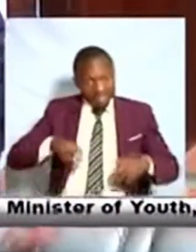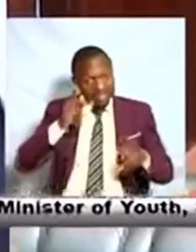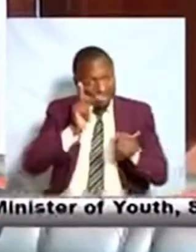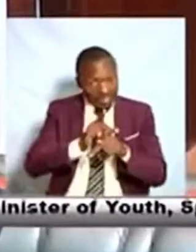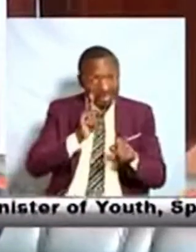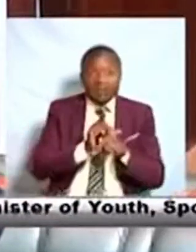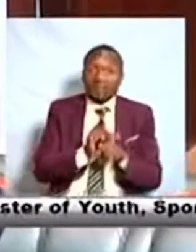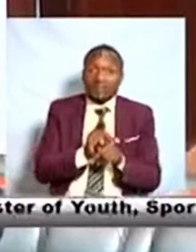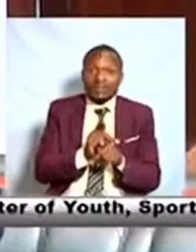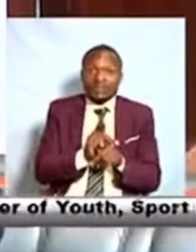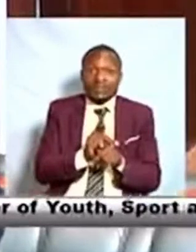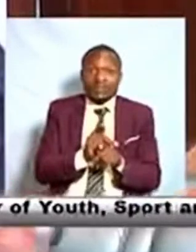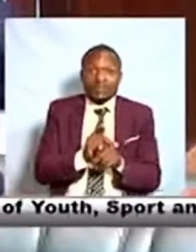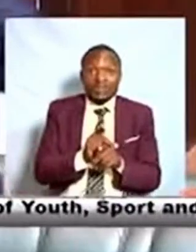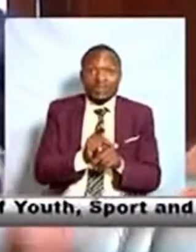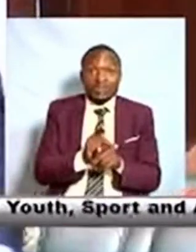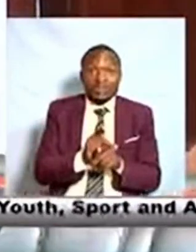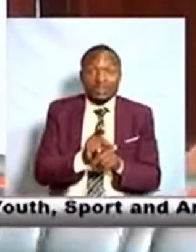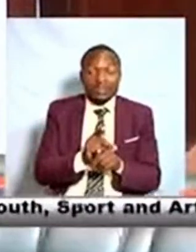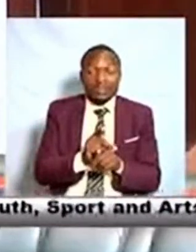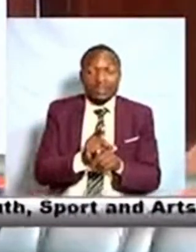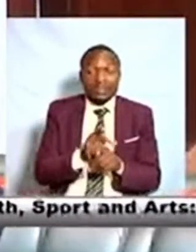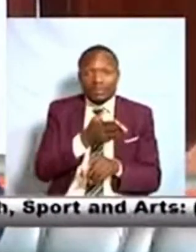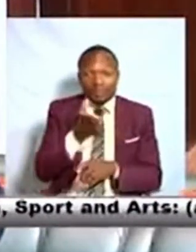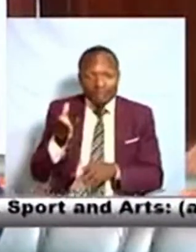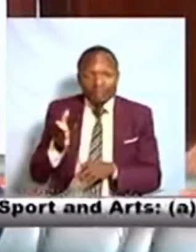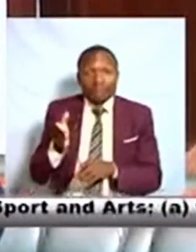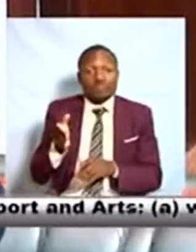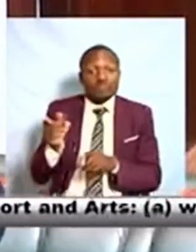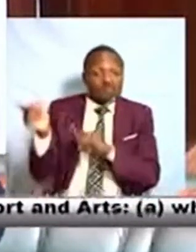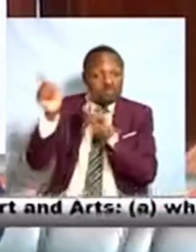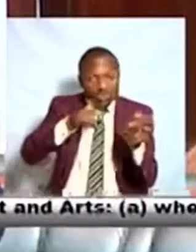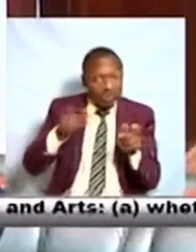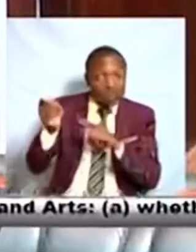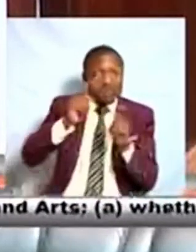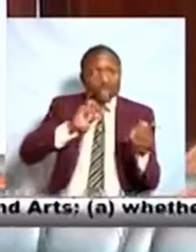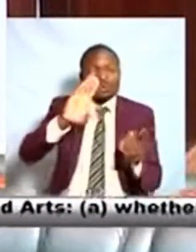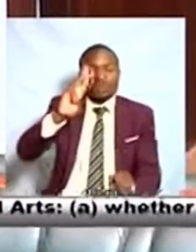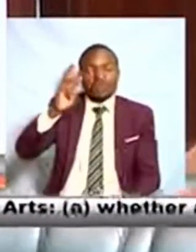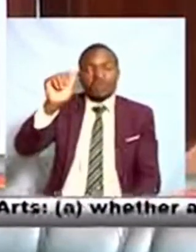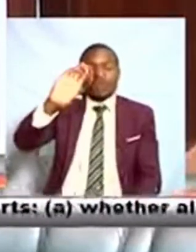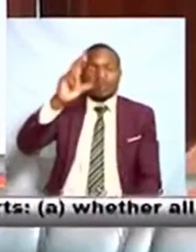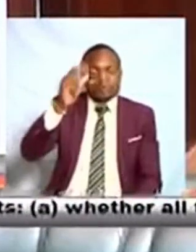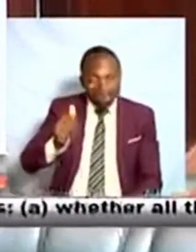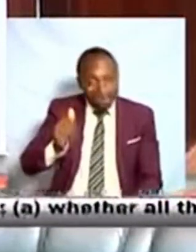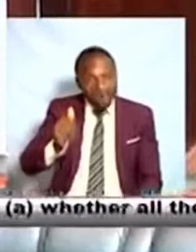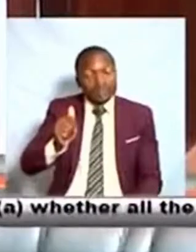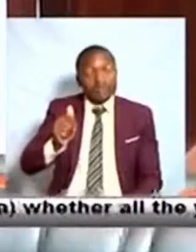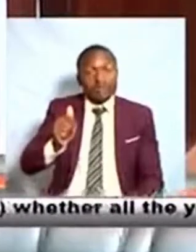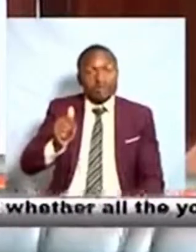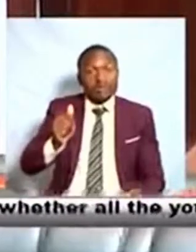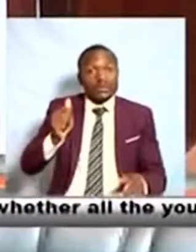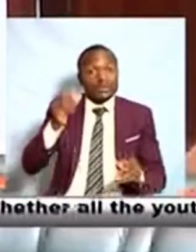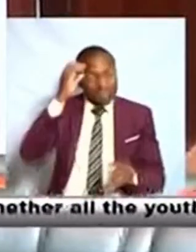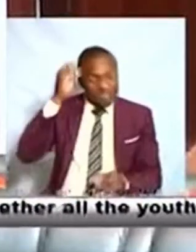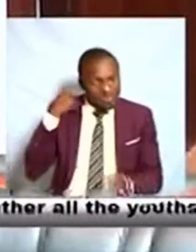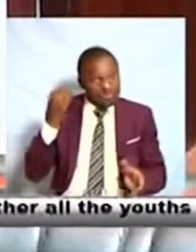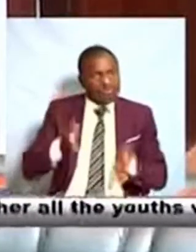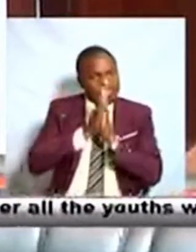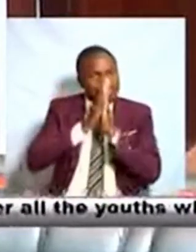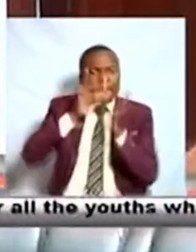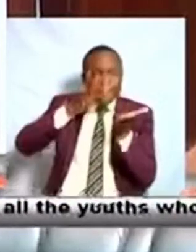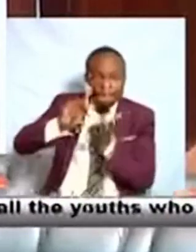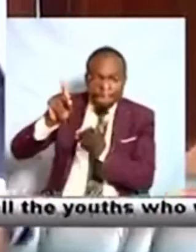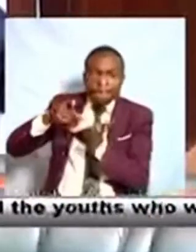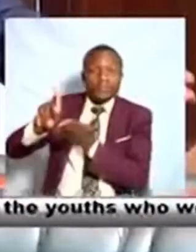to the Honorable MP, Member of Parliament for Wacha Parliamentary Constituency to ask for their payment. What advice,